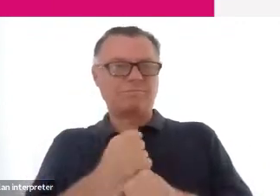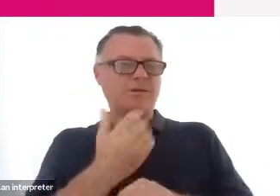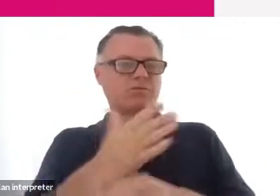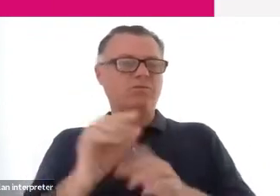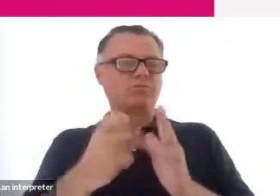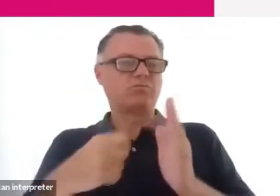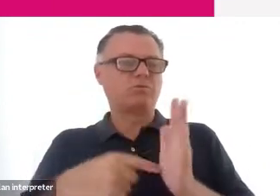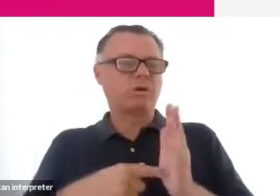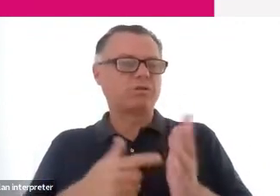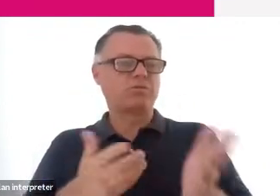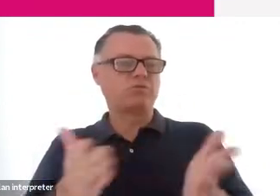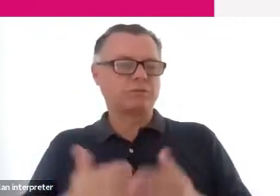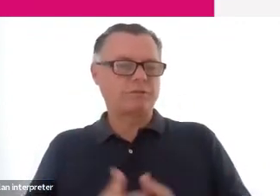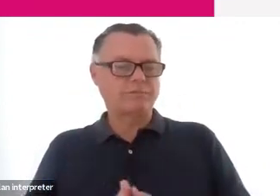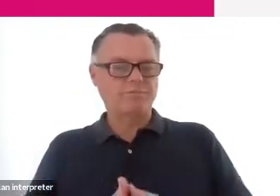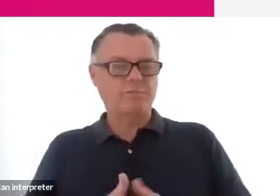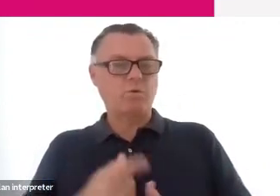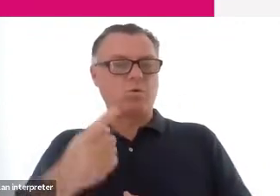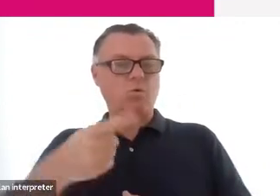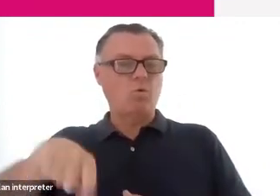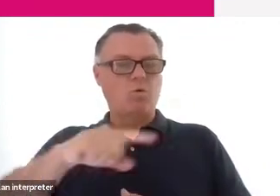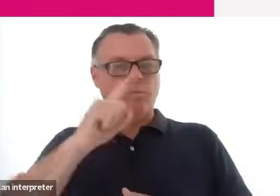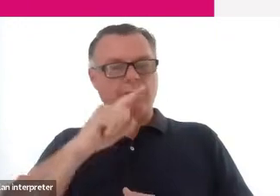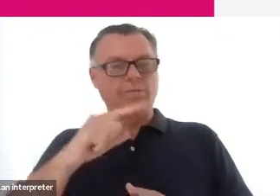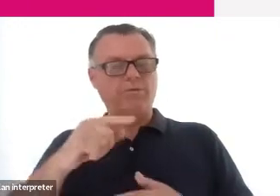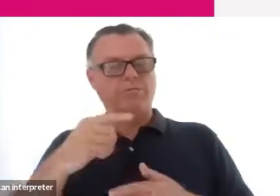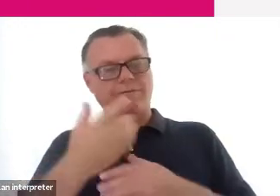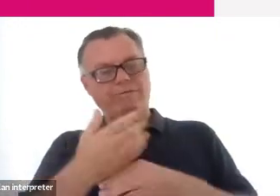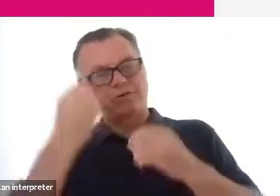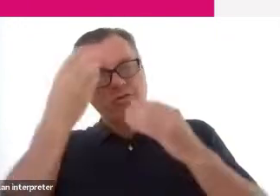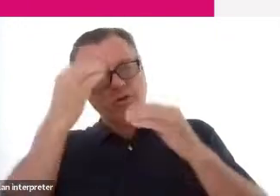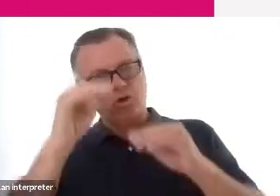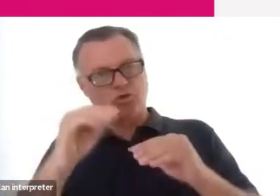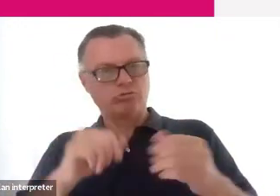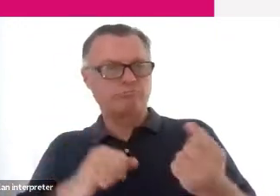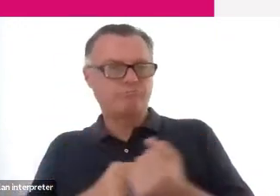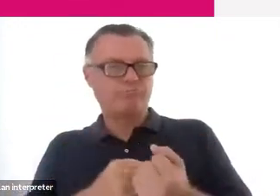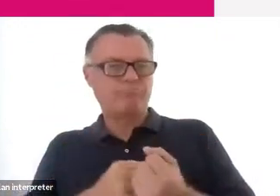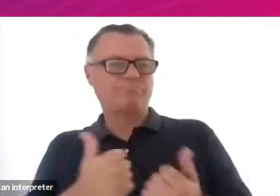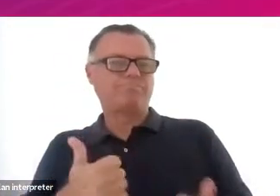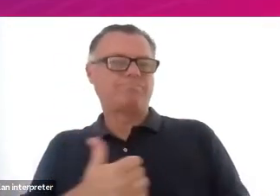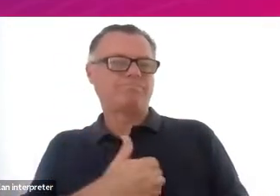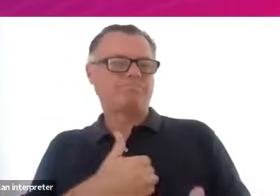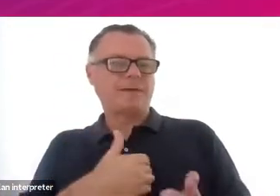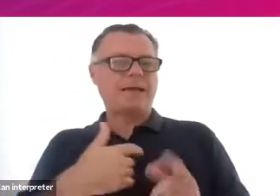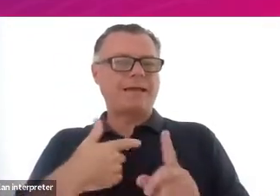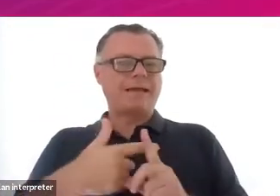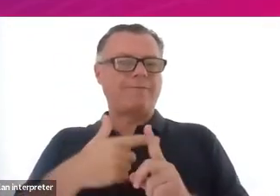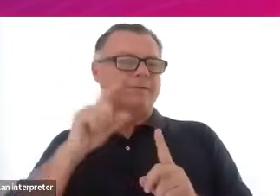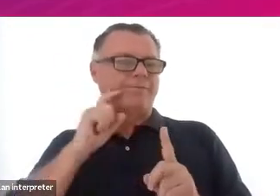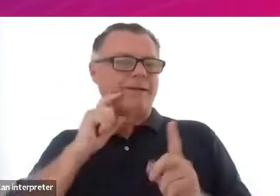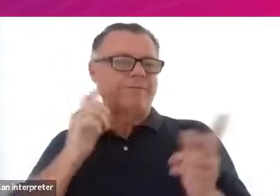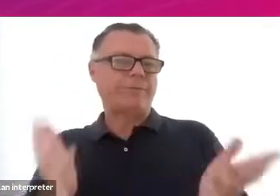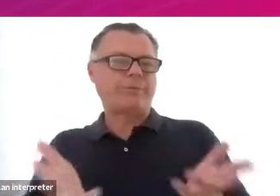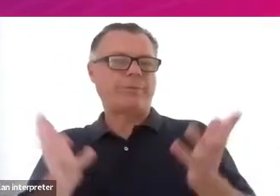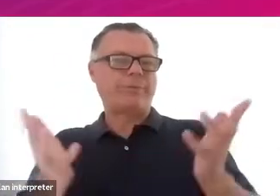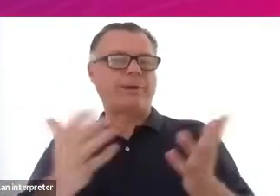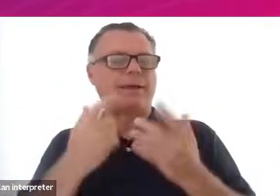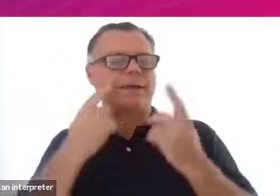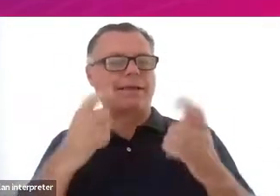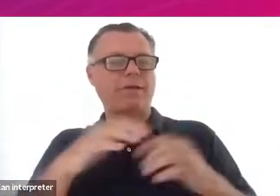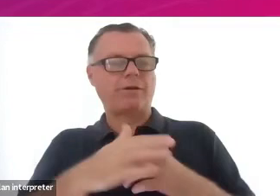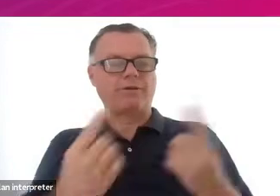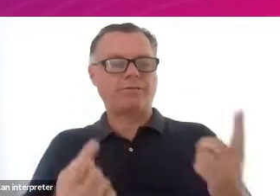all of you coaches, and I know the founders, power that to 11 for your commitment, generosity, and care. This